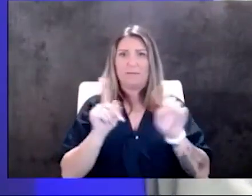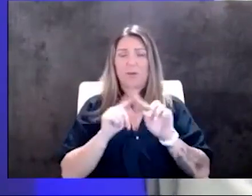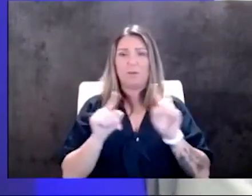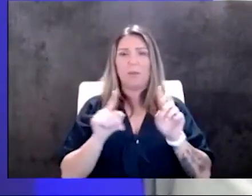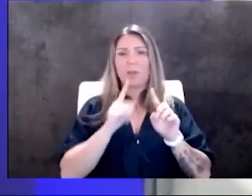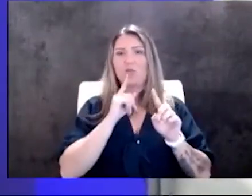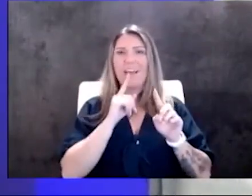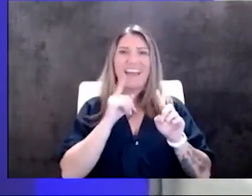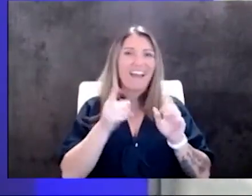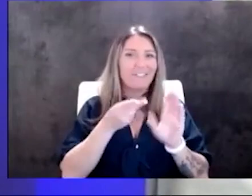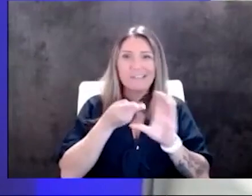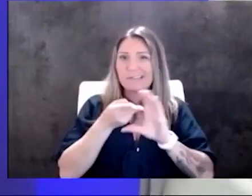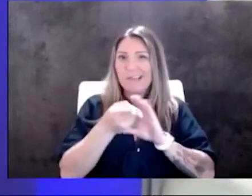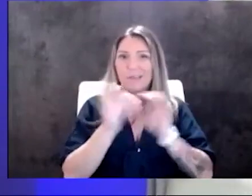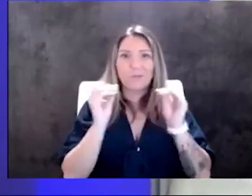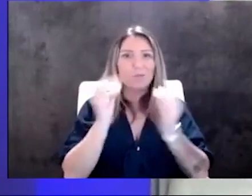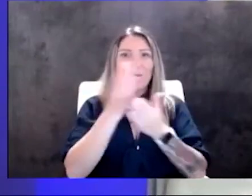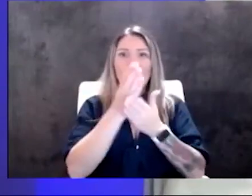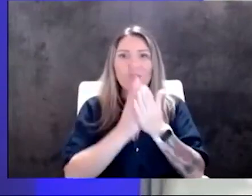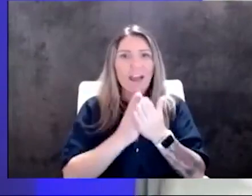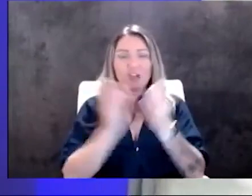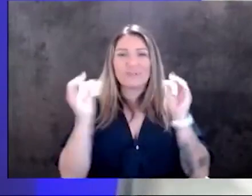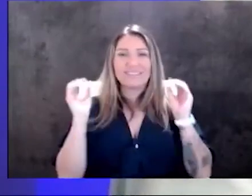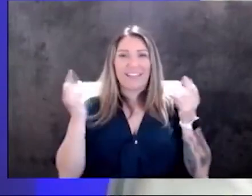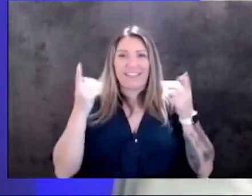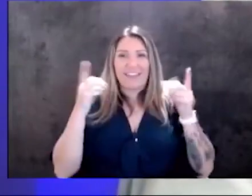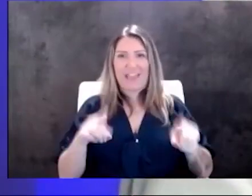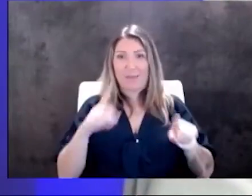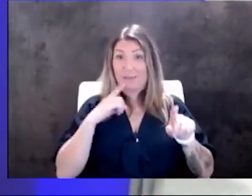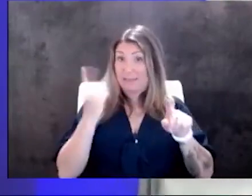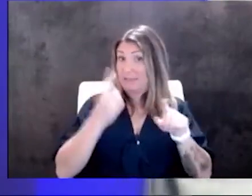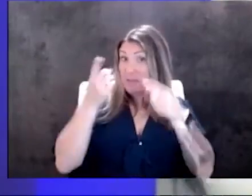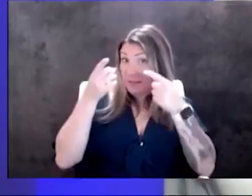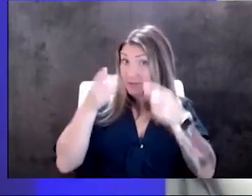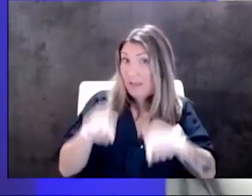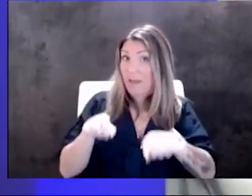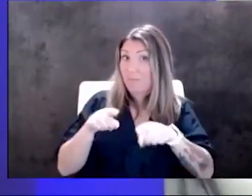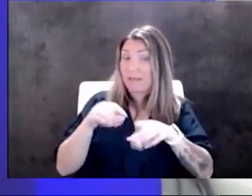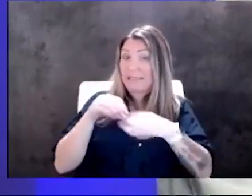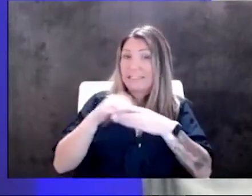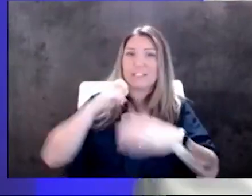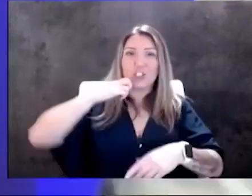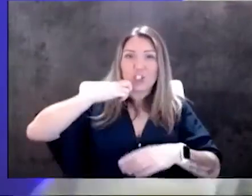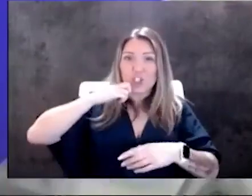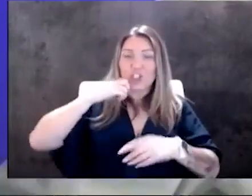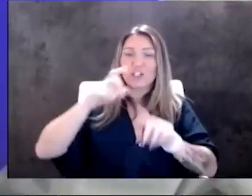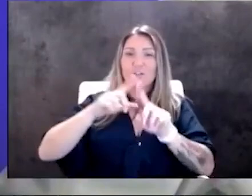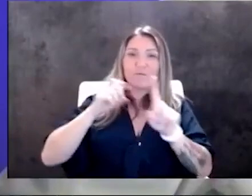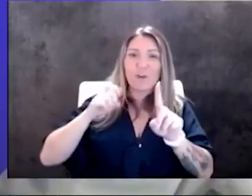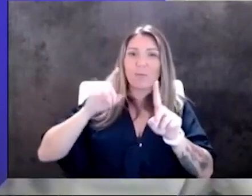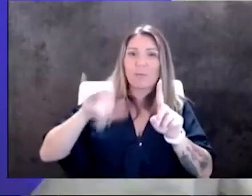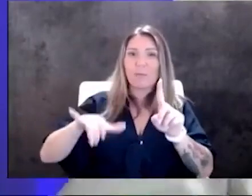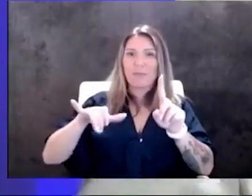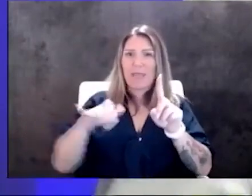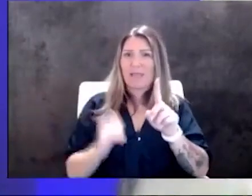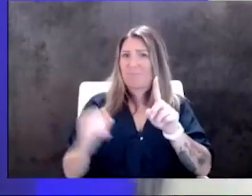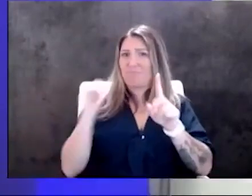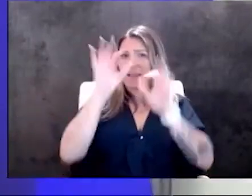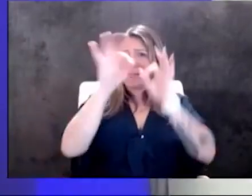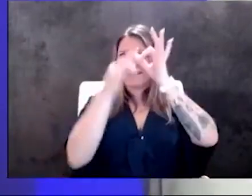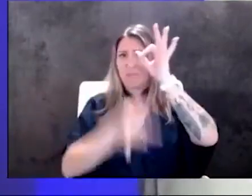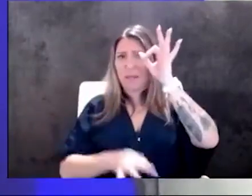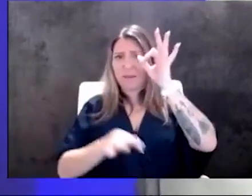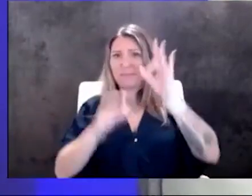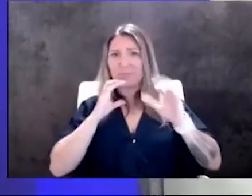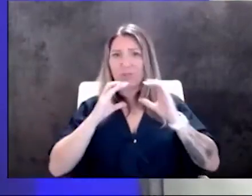no fracture, there's nothing going on. So there's something that's gone on in the neural circuitry, kind of that from the nerve from the periphery communicating with the spinal cord, causing this